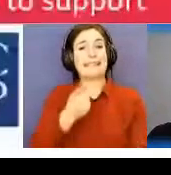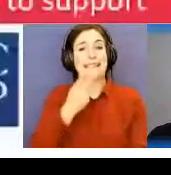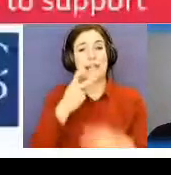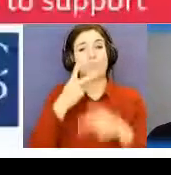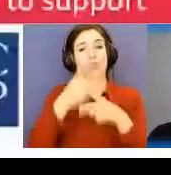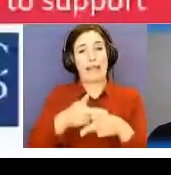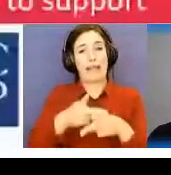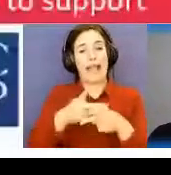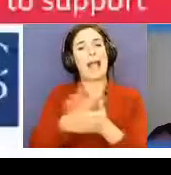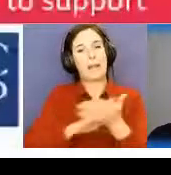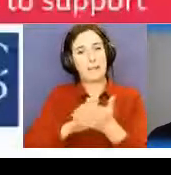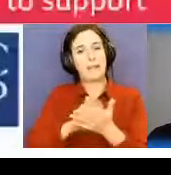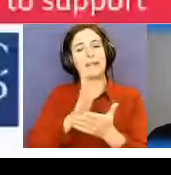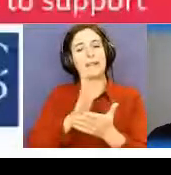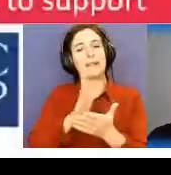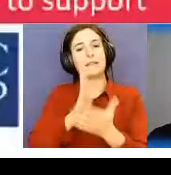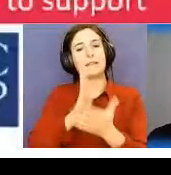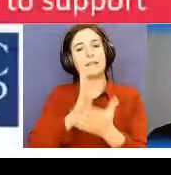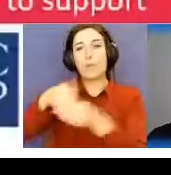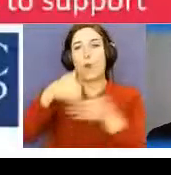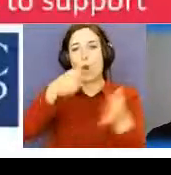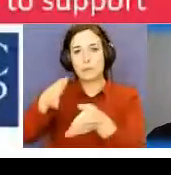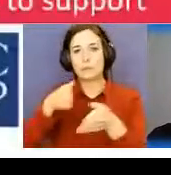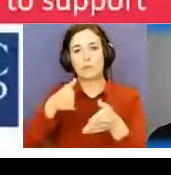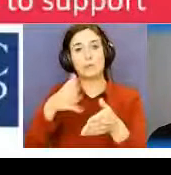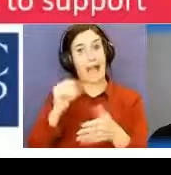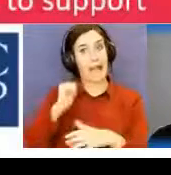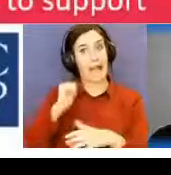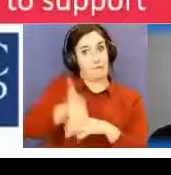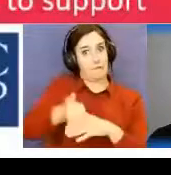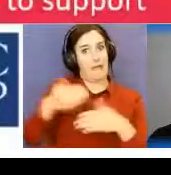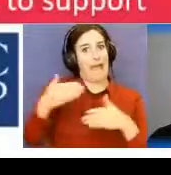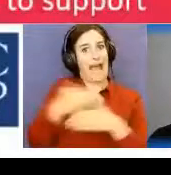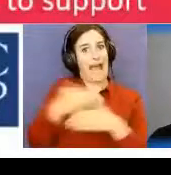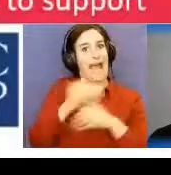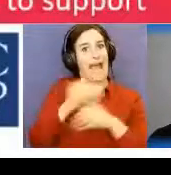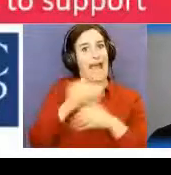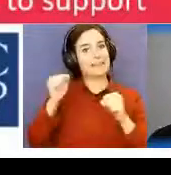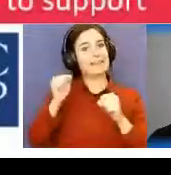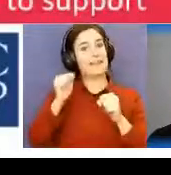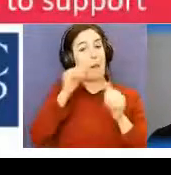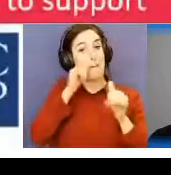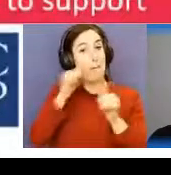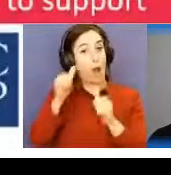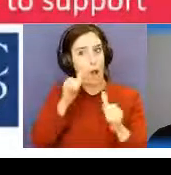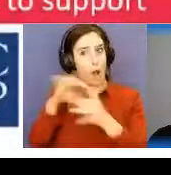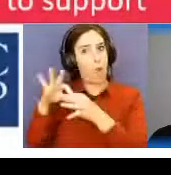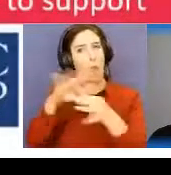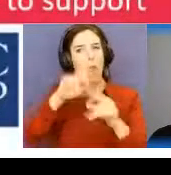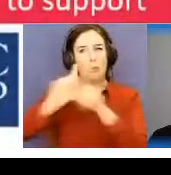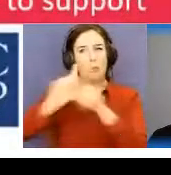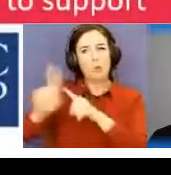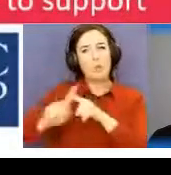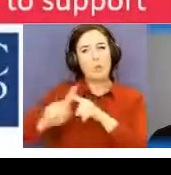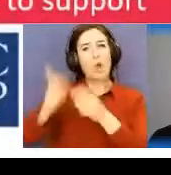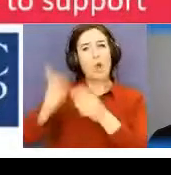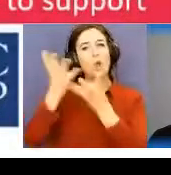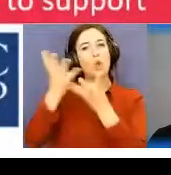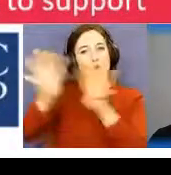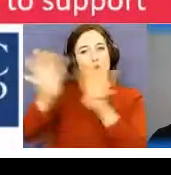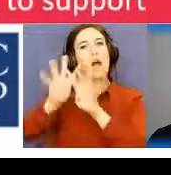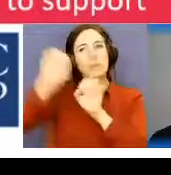Oxford Hospitals NHS Trust that isn't just about physical activity and care pathways and the advice. It's about what does it mean to build